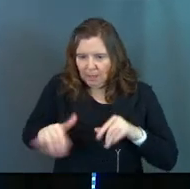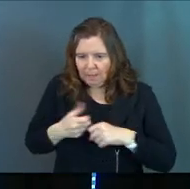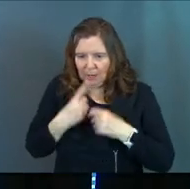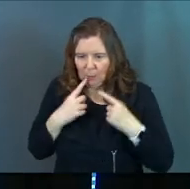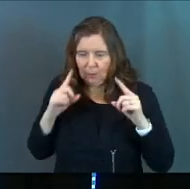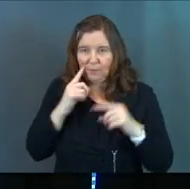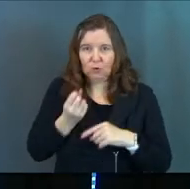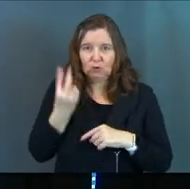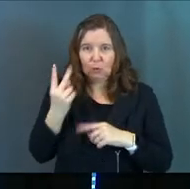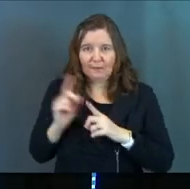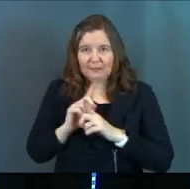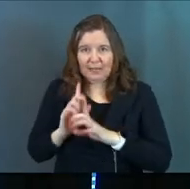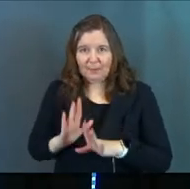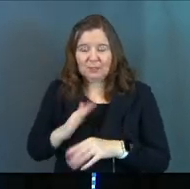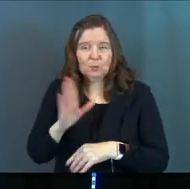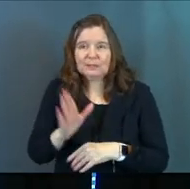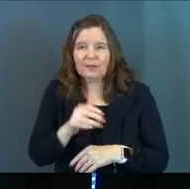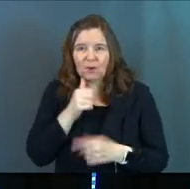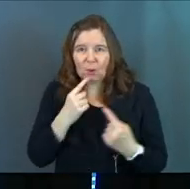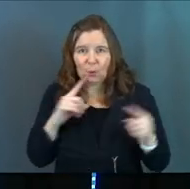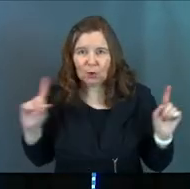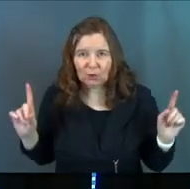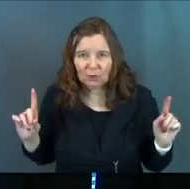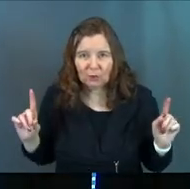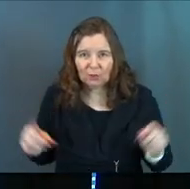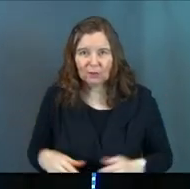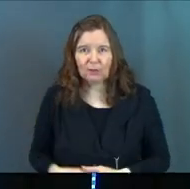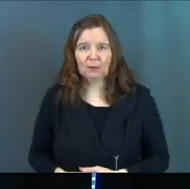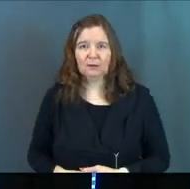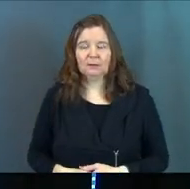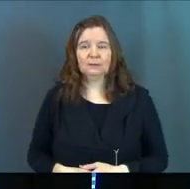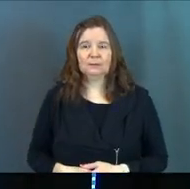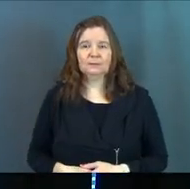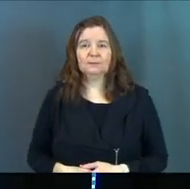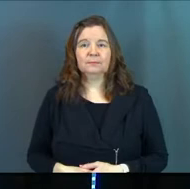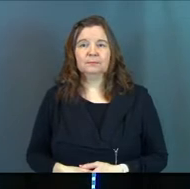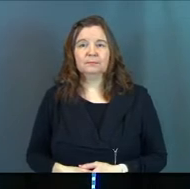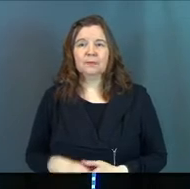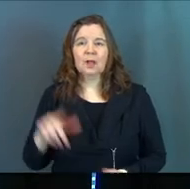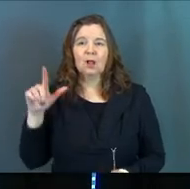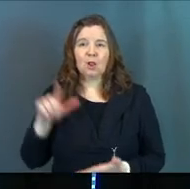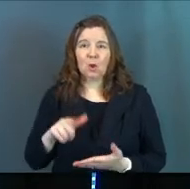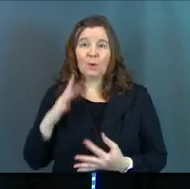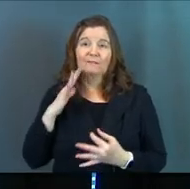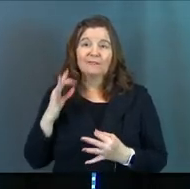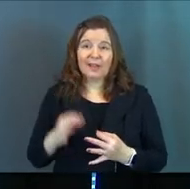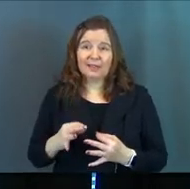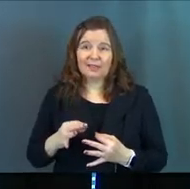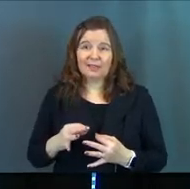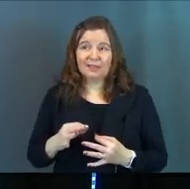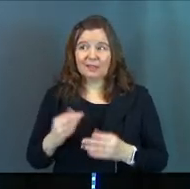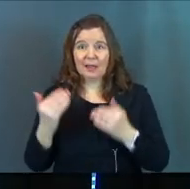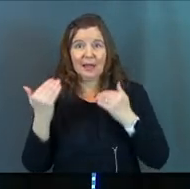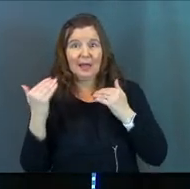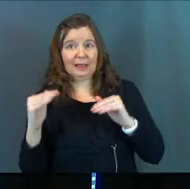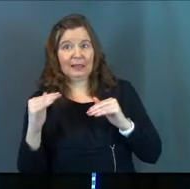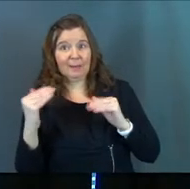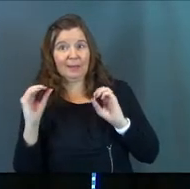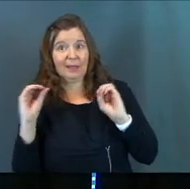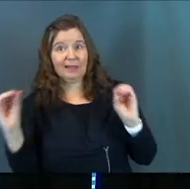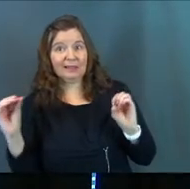make it work for 12 disciples. It was never going to work. Low faith. Limitless God comes